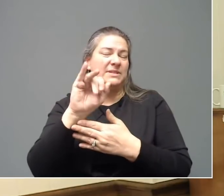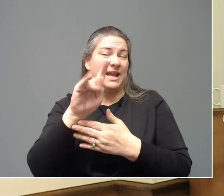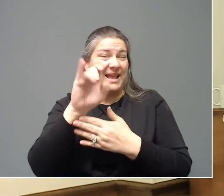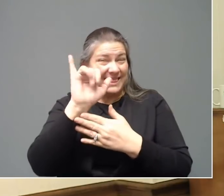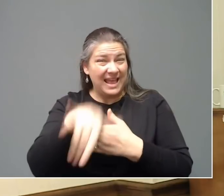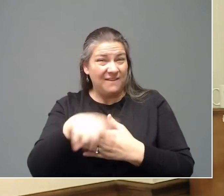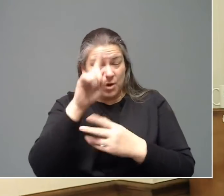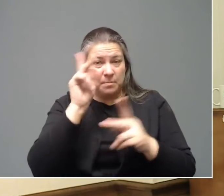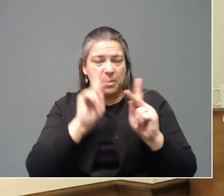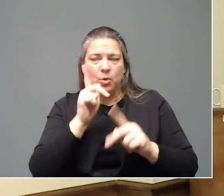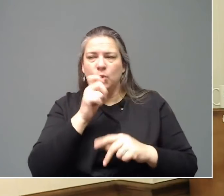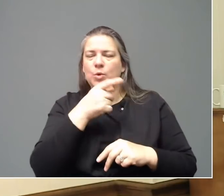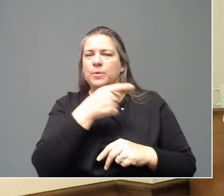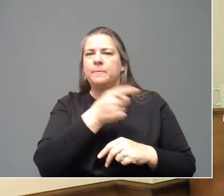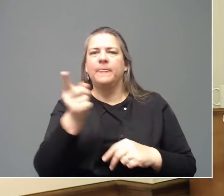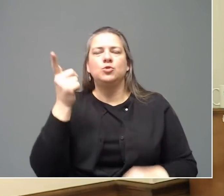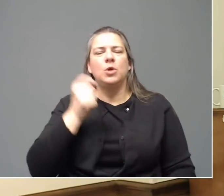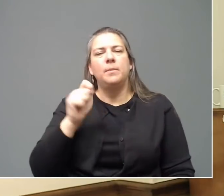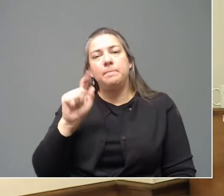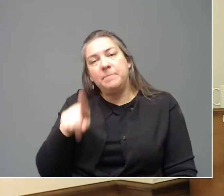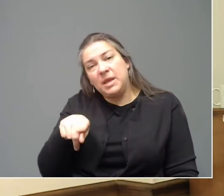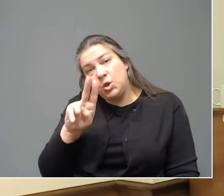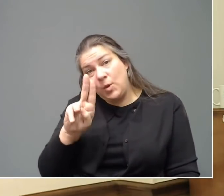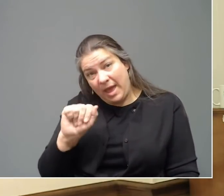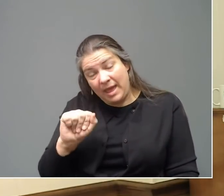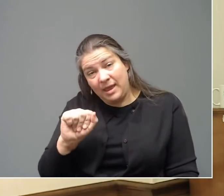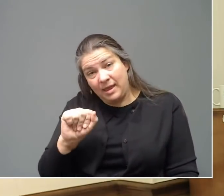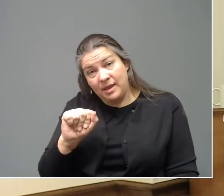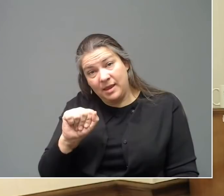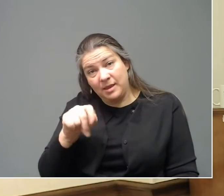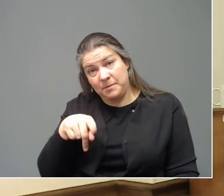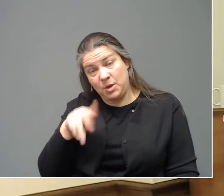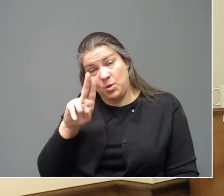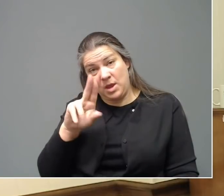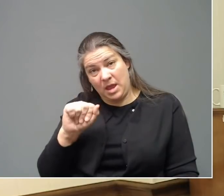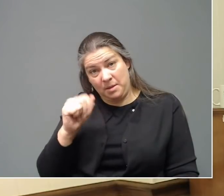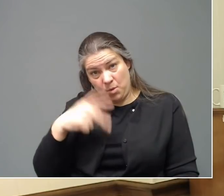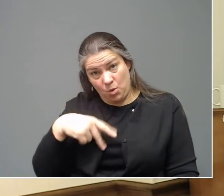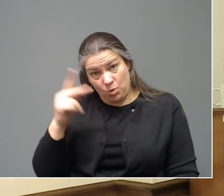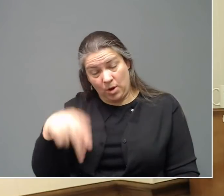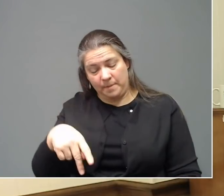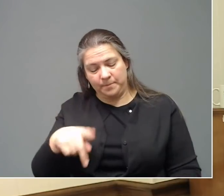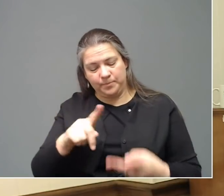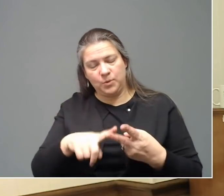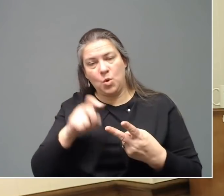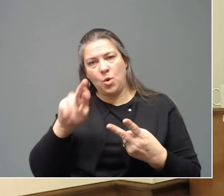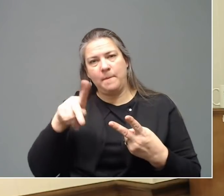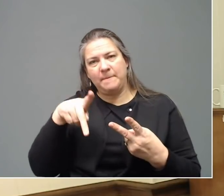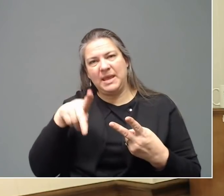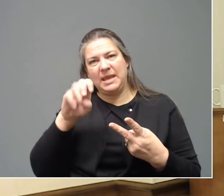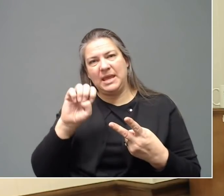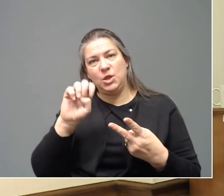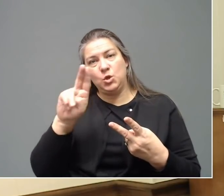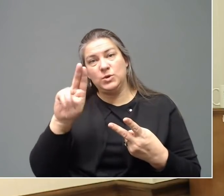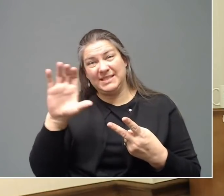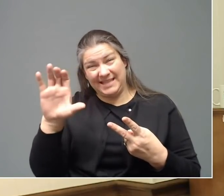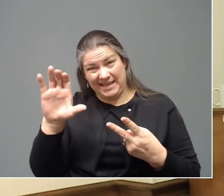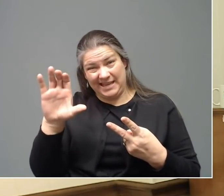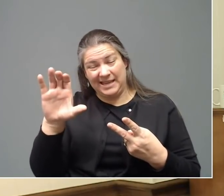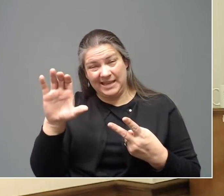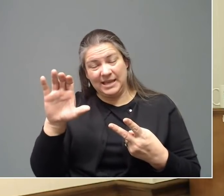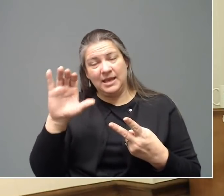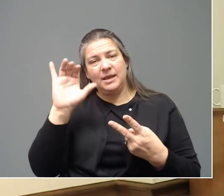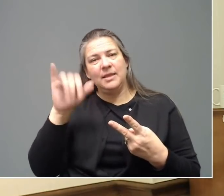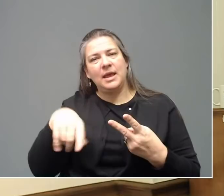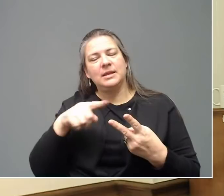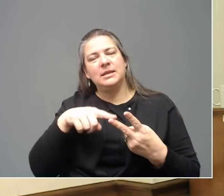drawing pandemic PUA, the Pandemic Unemployment Assistance Program, or the PEUC, which was the Pandemic